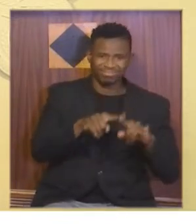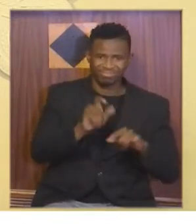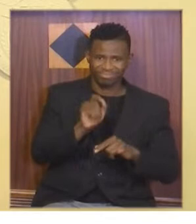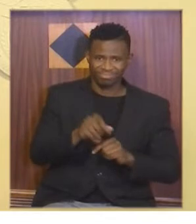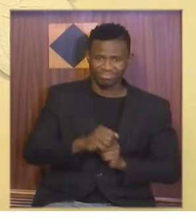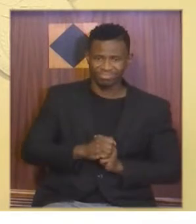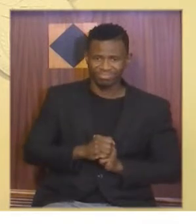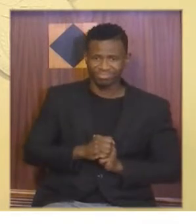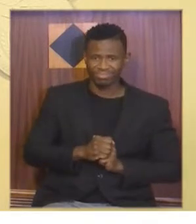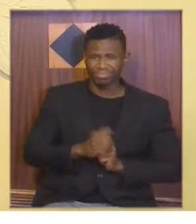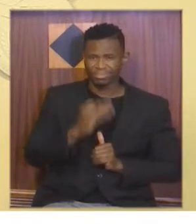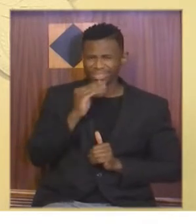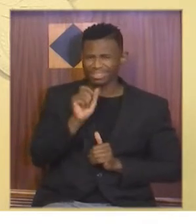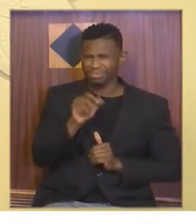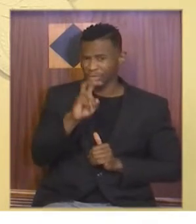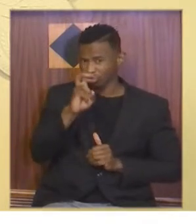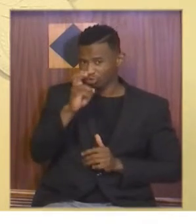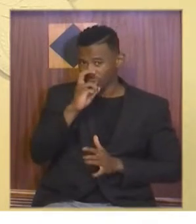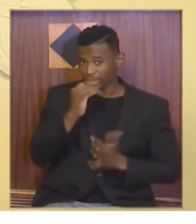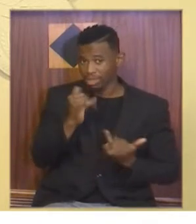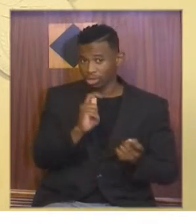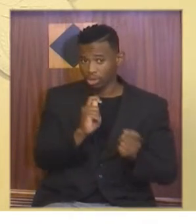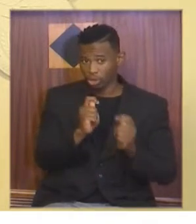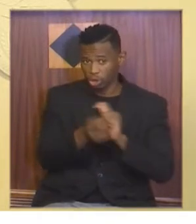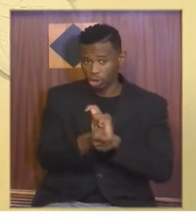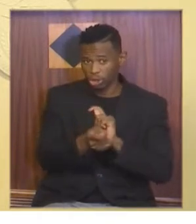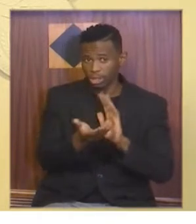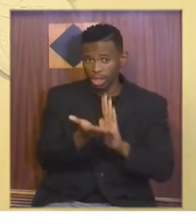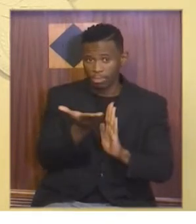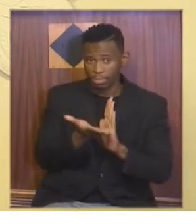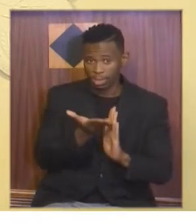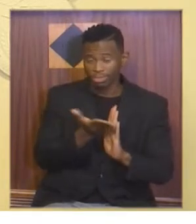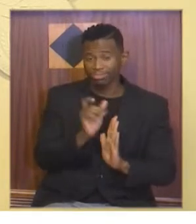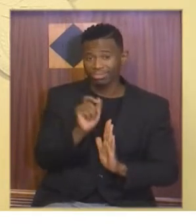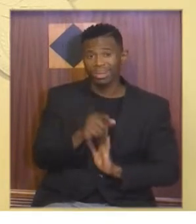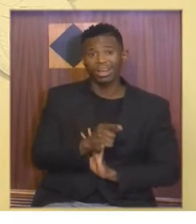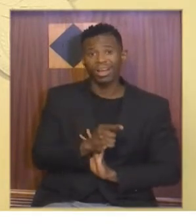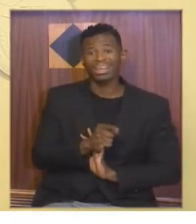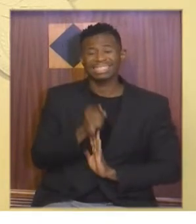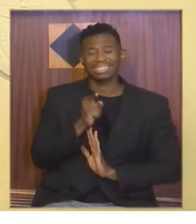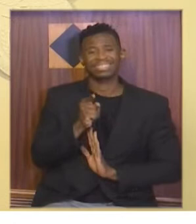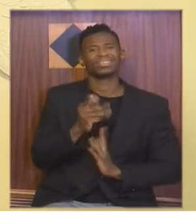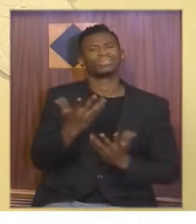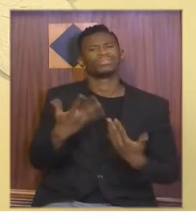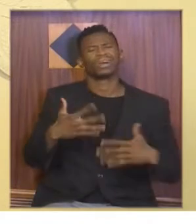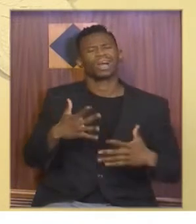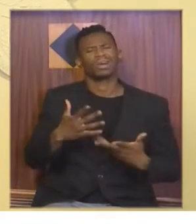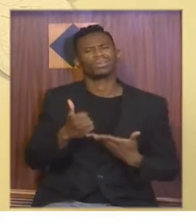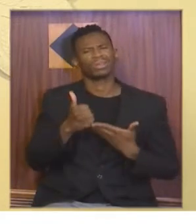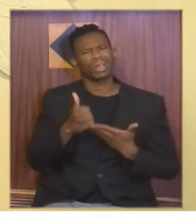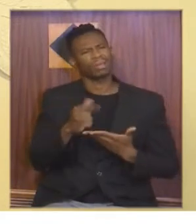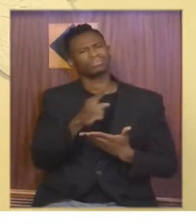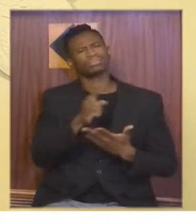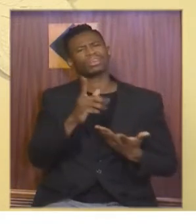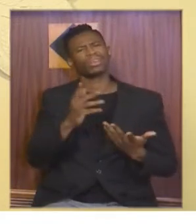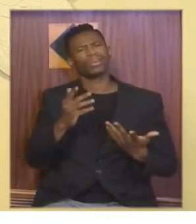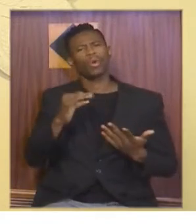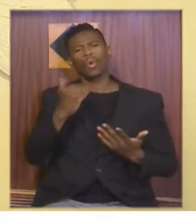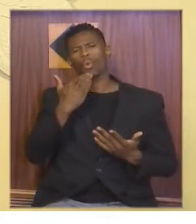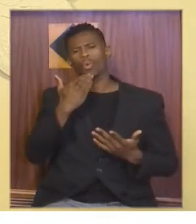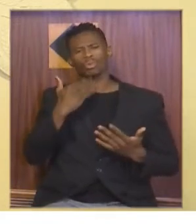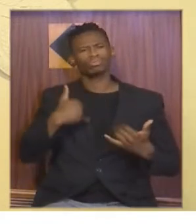This change to the restriction on gatherings will be of great benefit to the sporting,